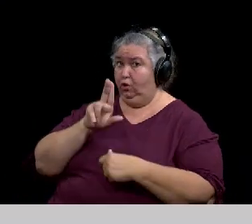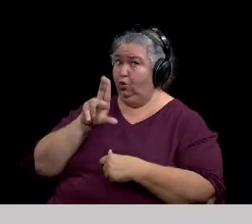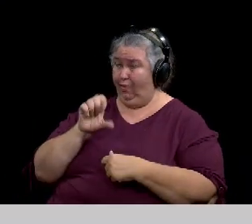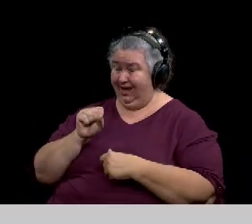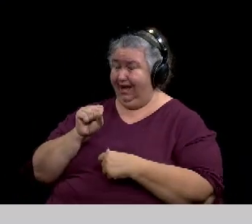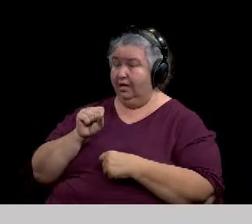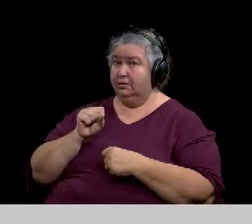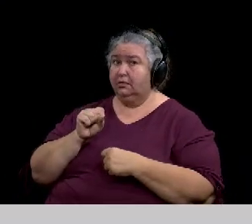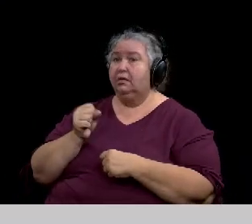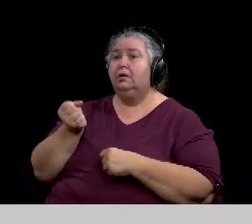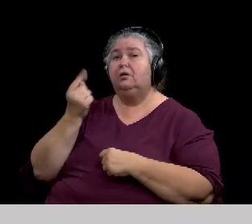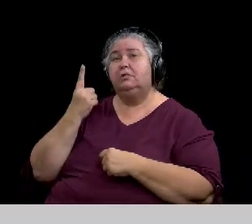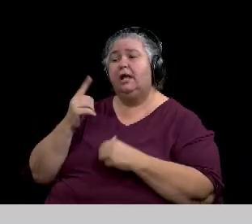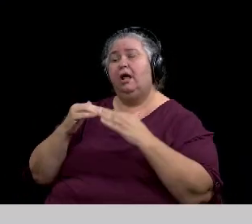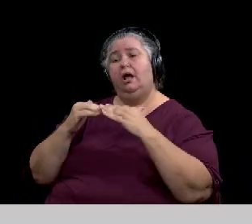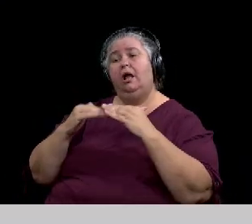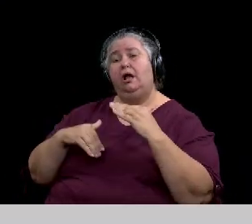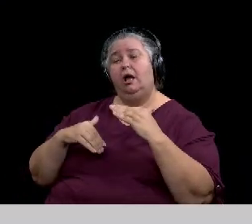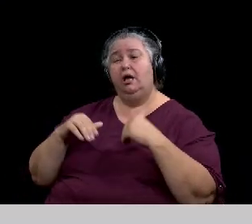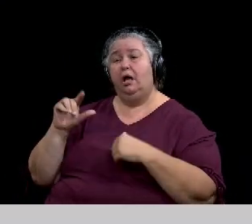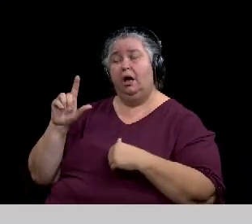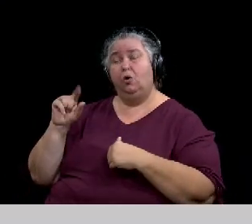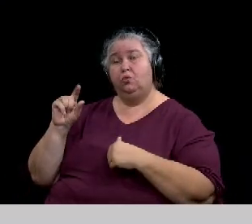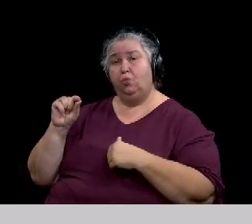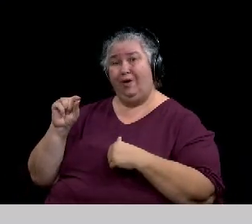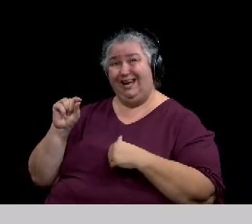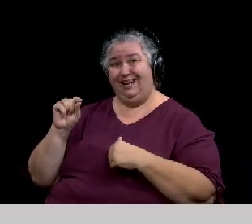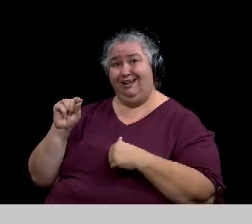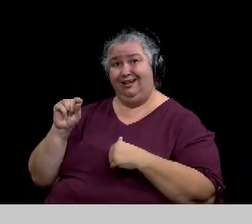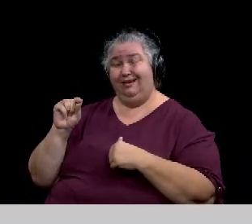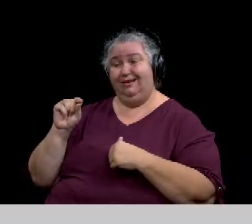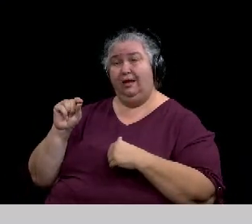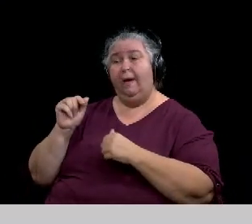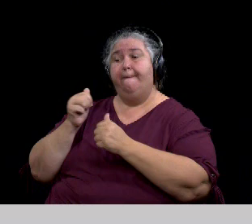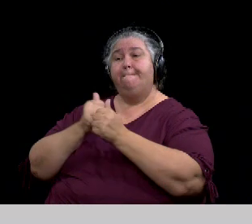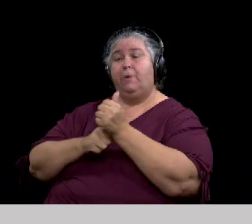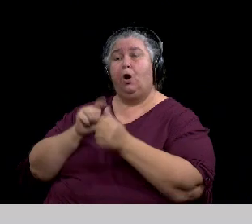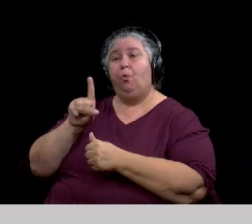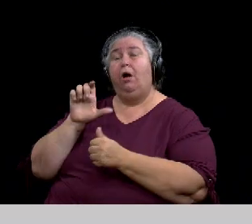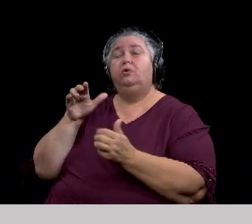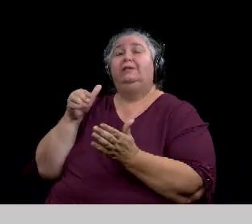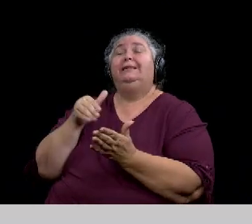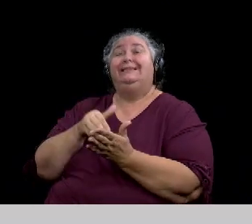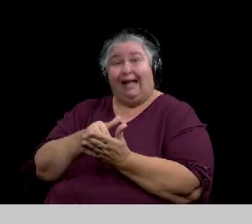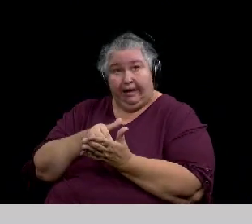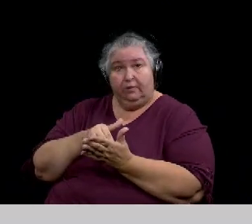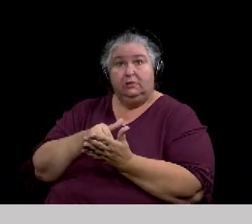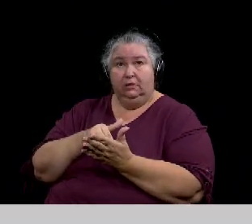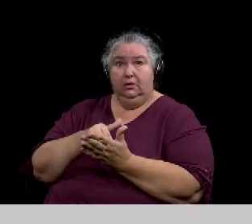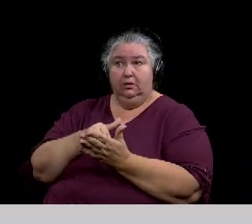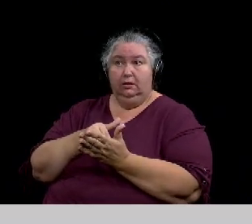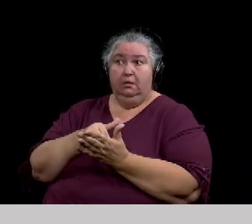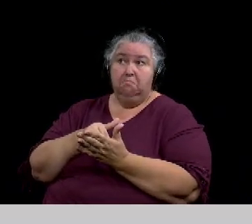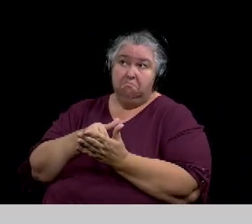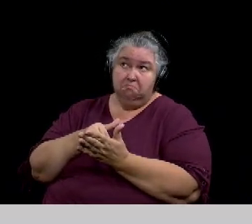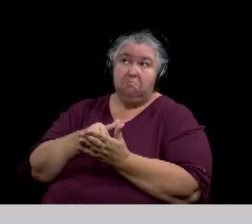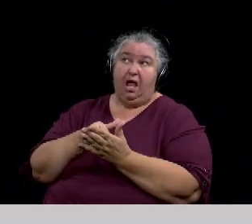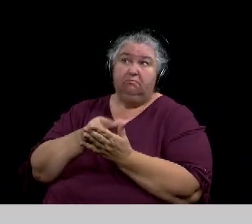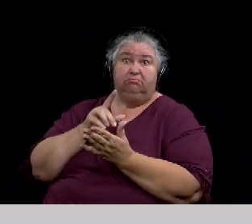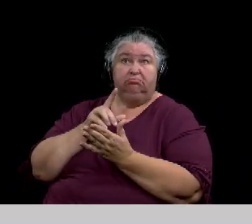that less than 20 individuals per 100,000 has been pretty